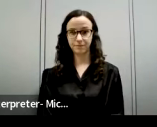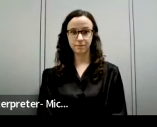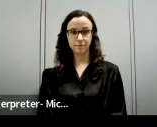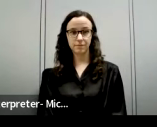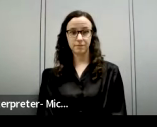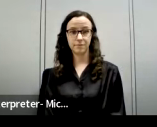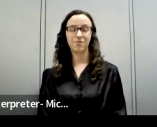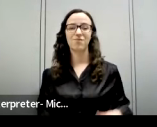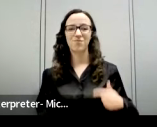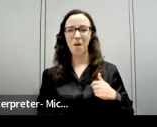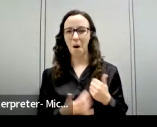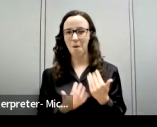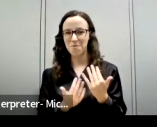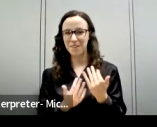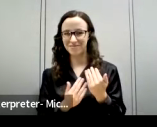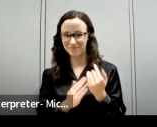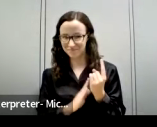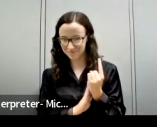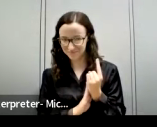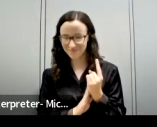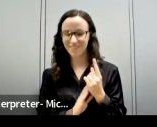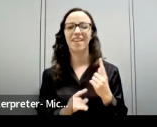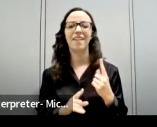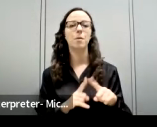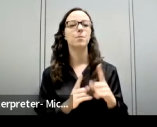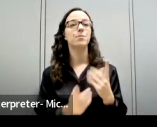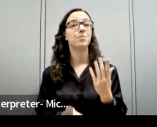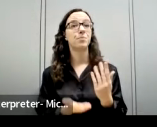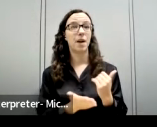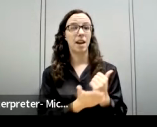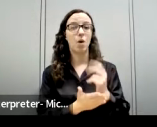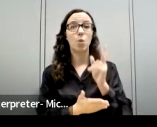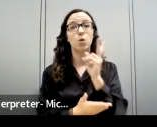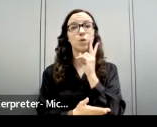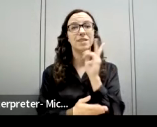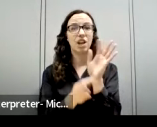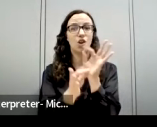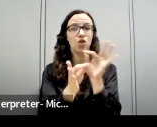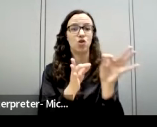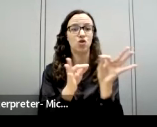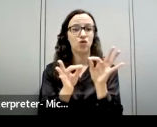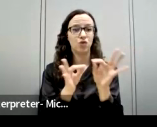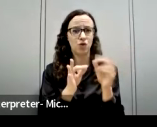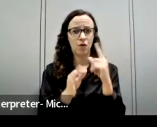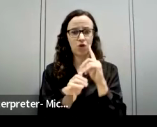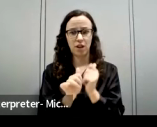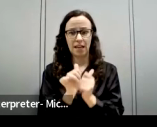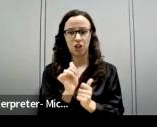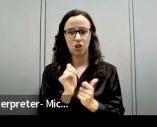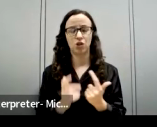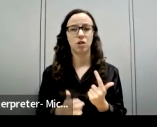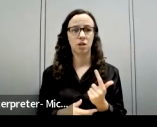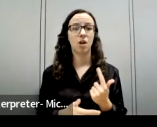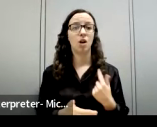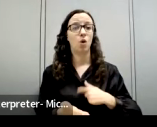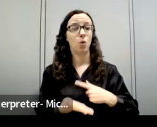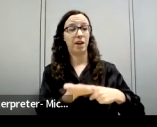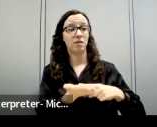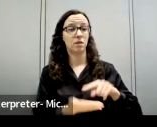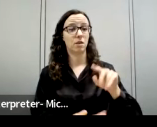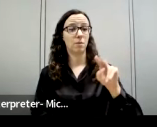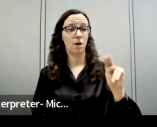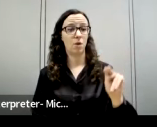I'll give it another second, but it might be helpful to look at the description for each one. So remember we talked about non-derivative work.